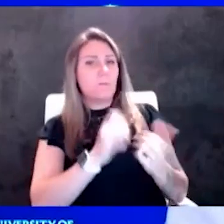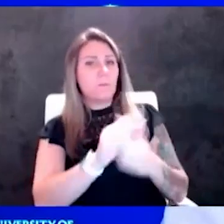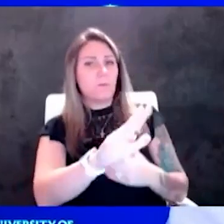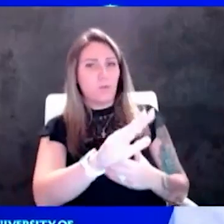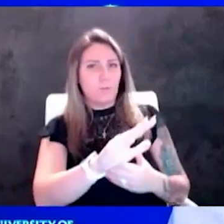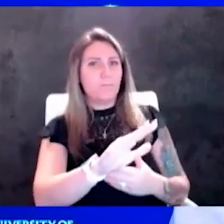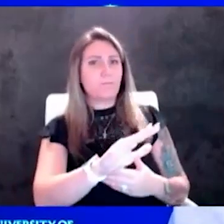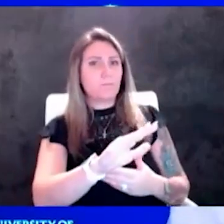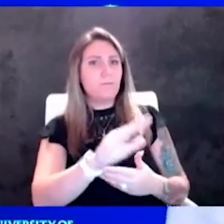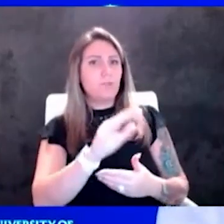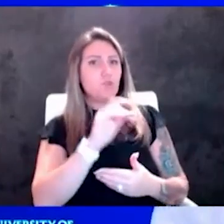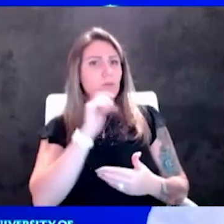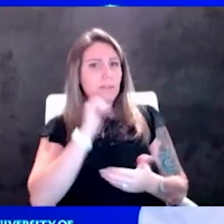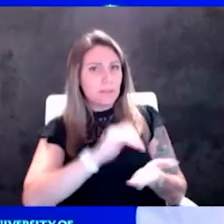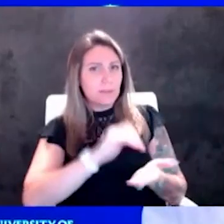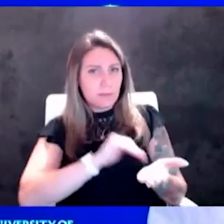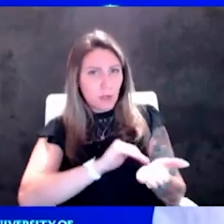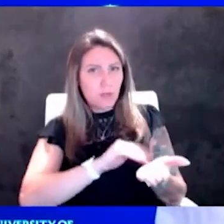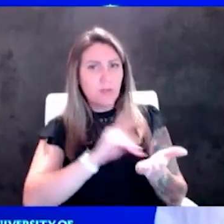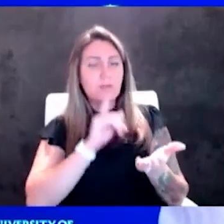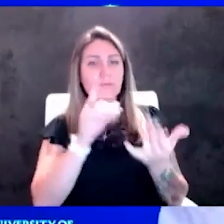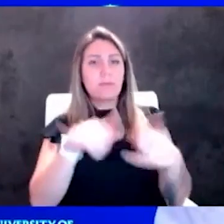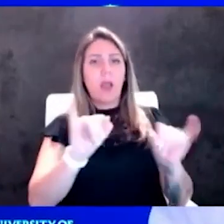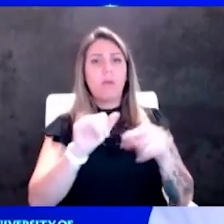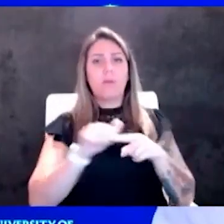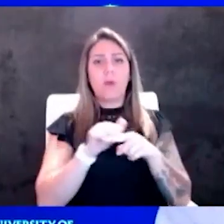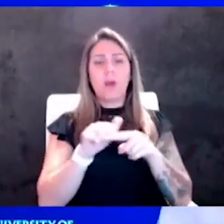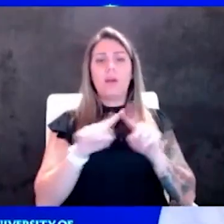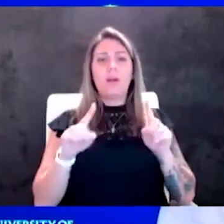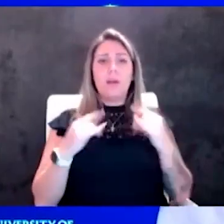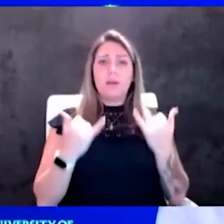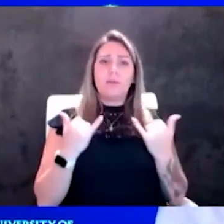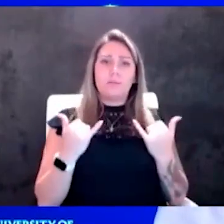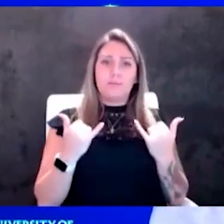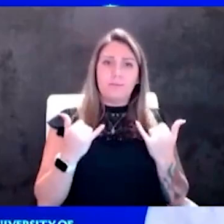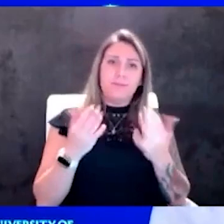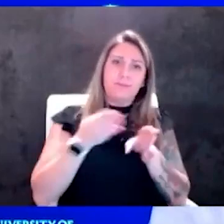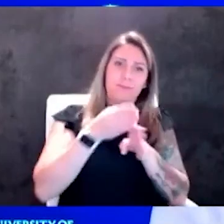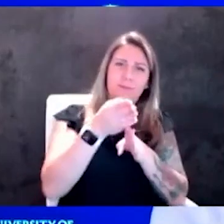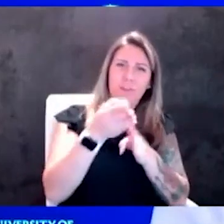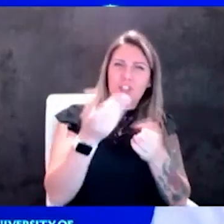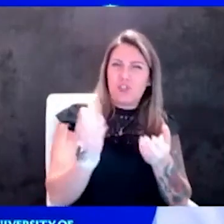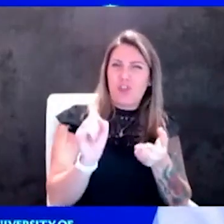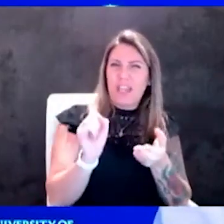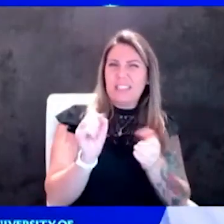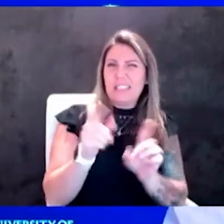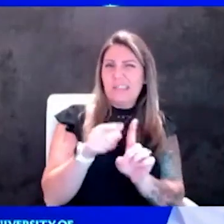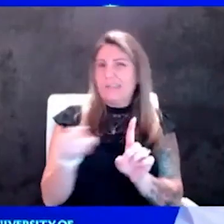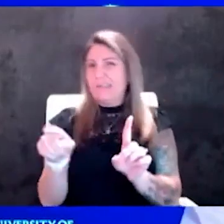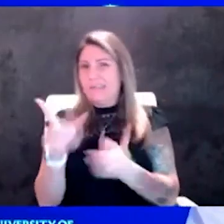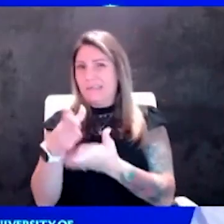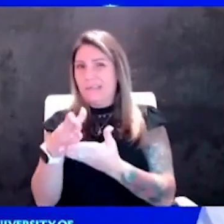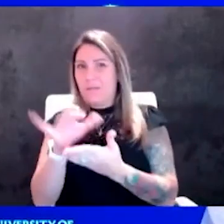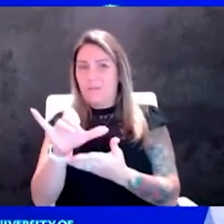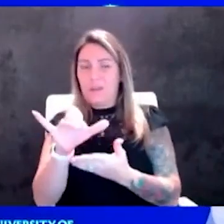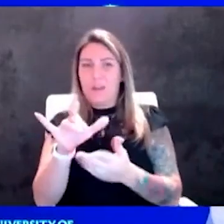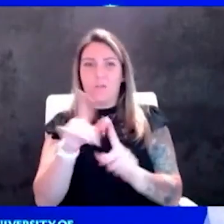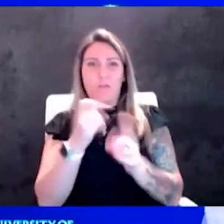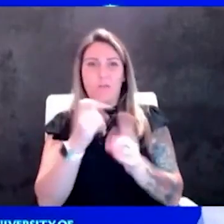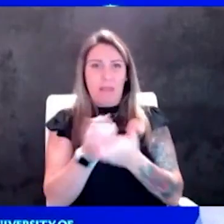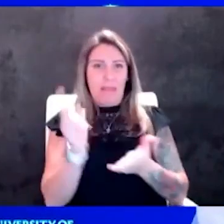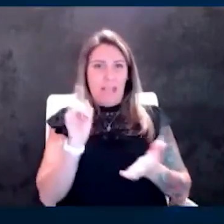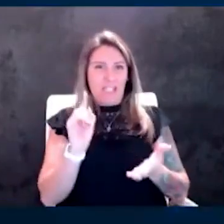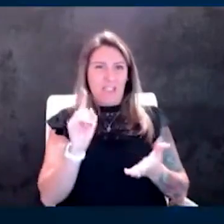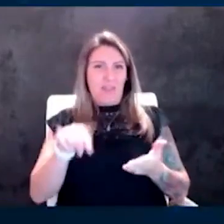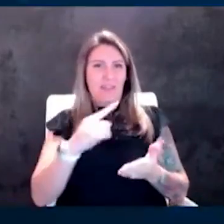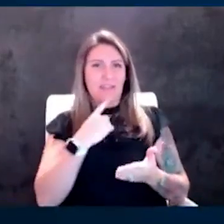said that was a common practice, but now I think the field is moving away from giving those again, just from what they said last week on our show. Yeah, and Just-